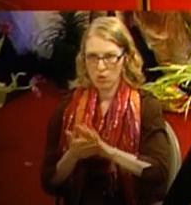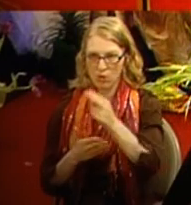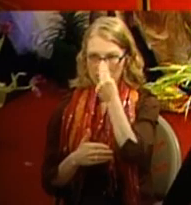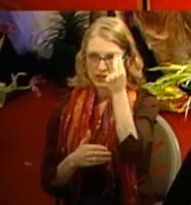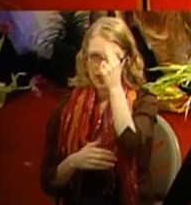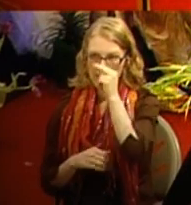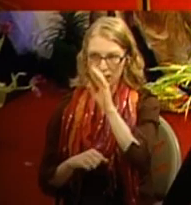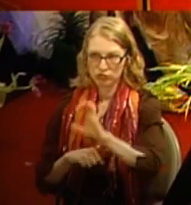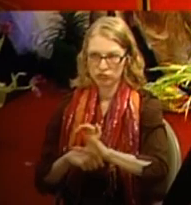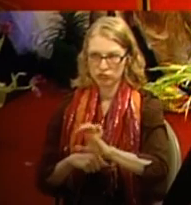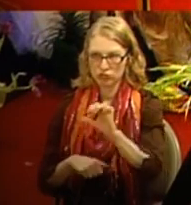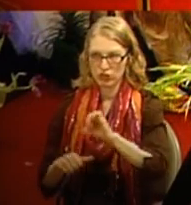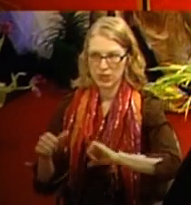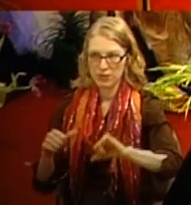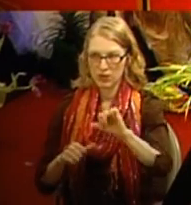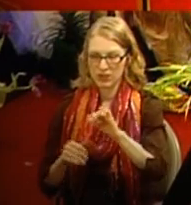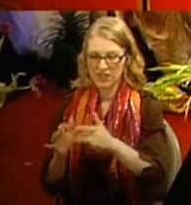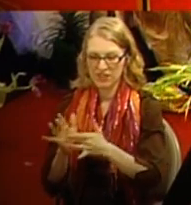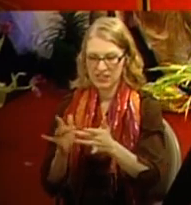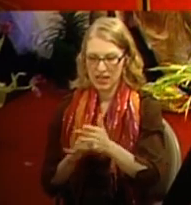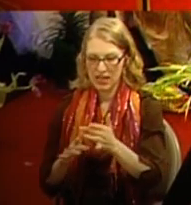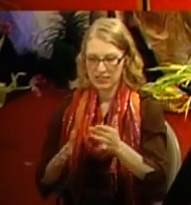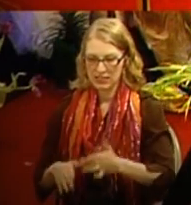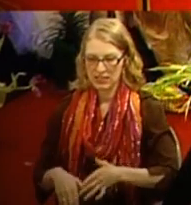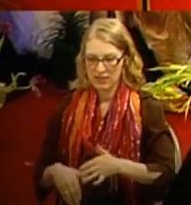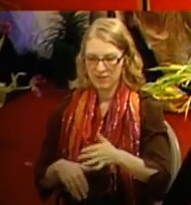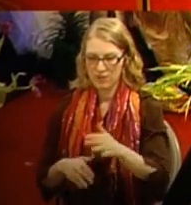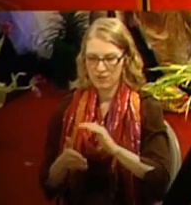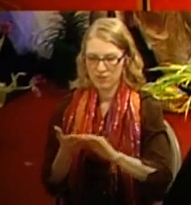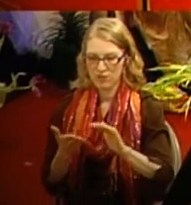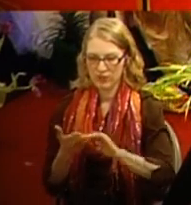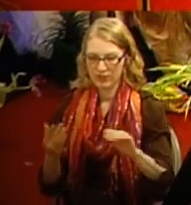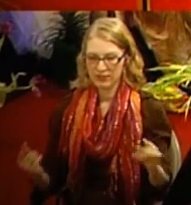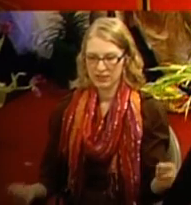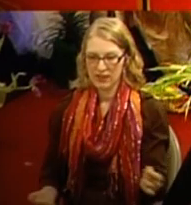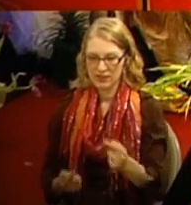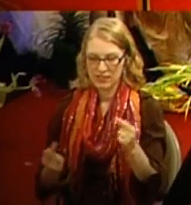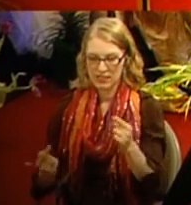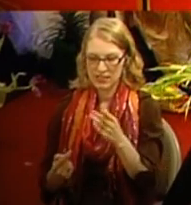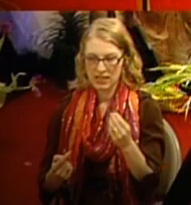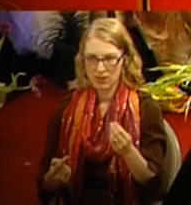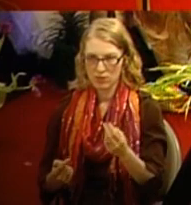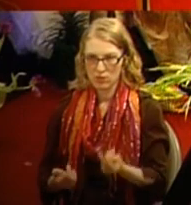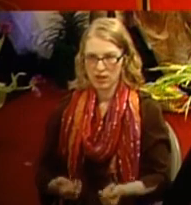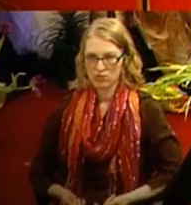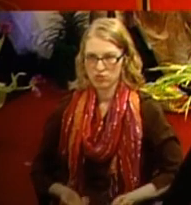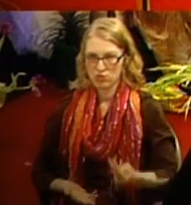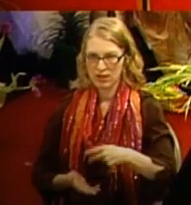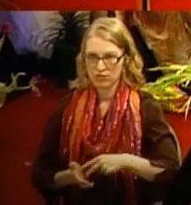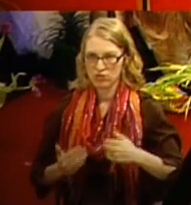Holy Catholic Church, the communion of saints, the forgiveness of sins, the